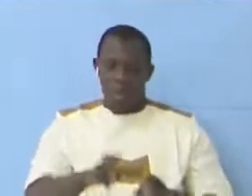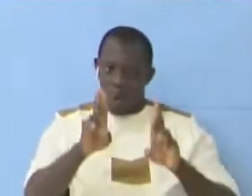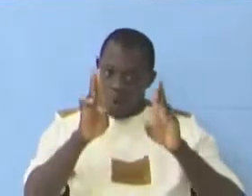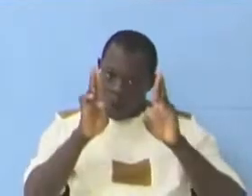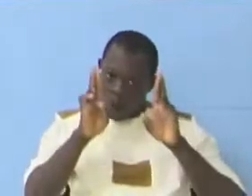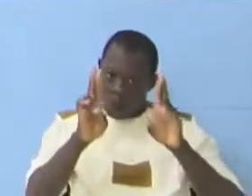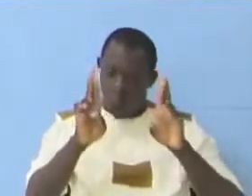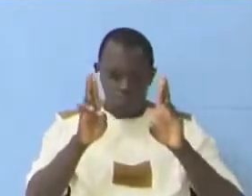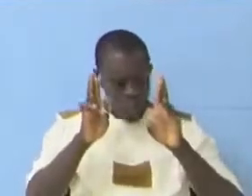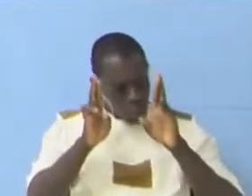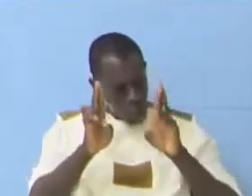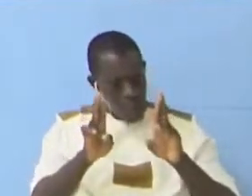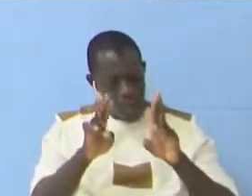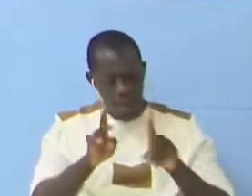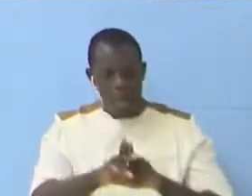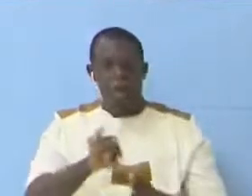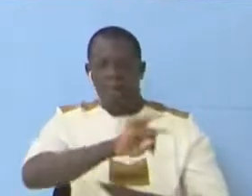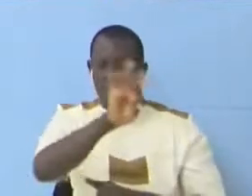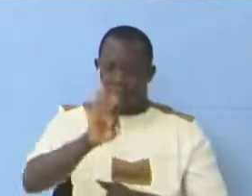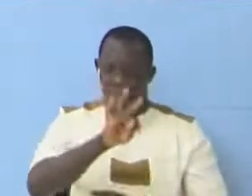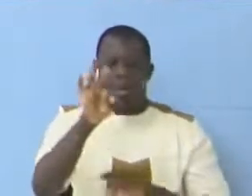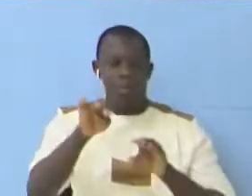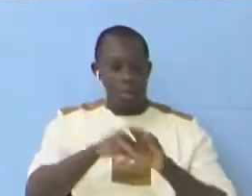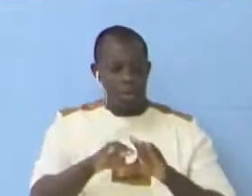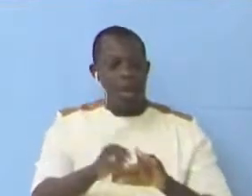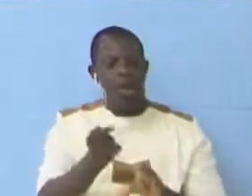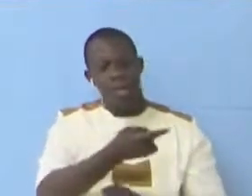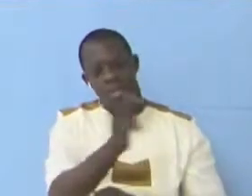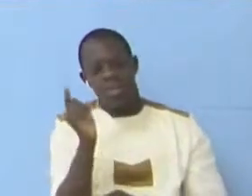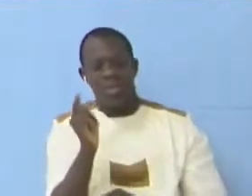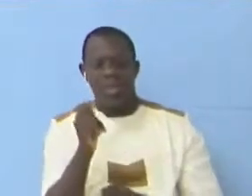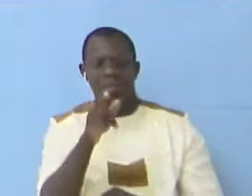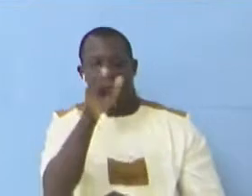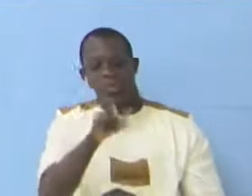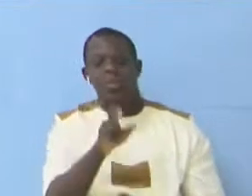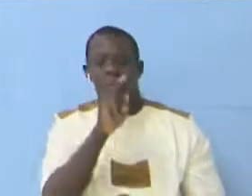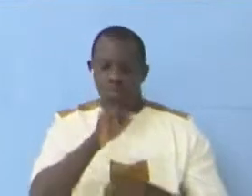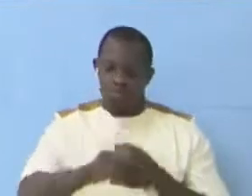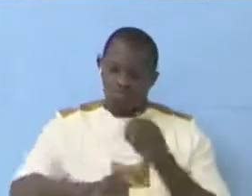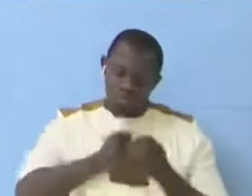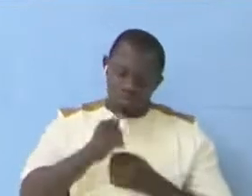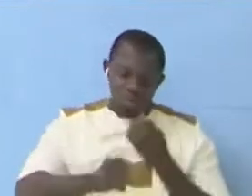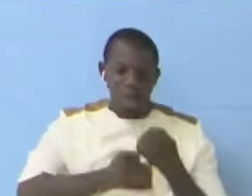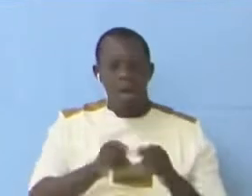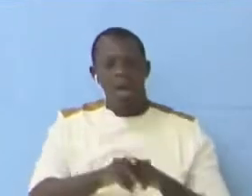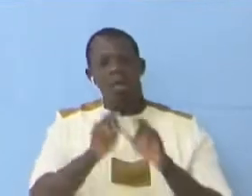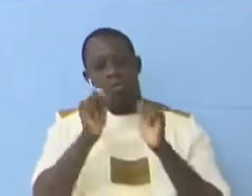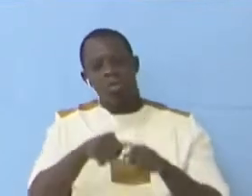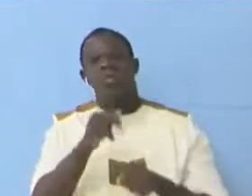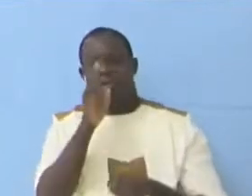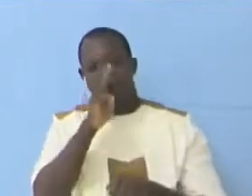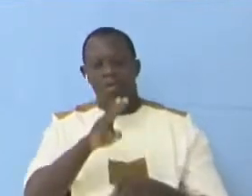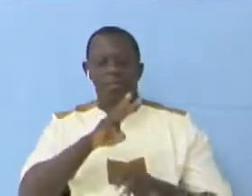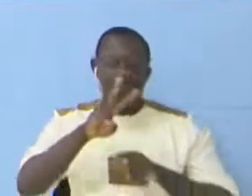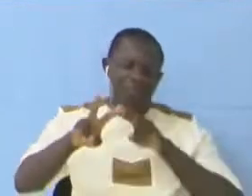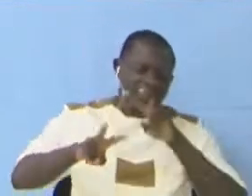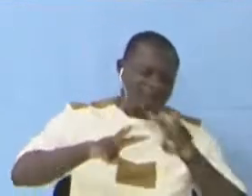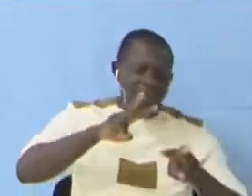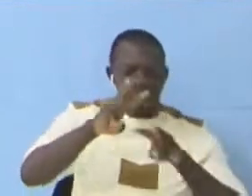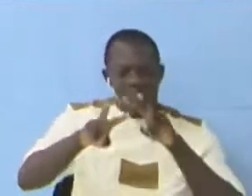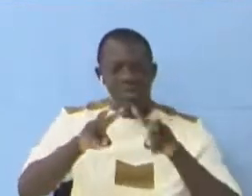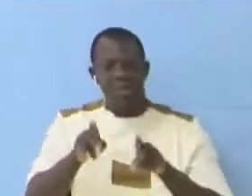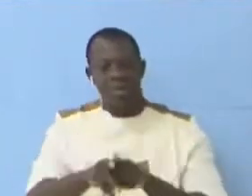family members of these victims would be able to find some degree of